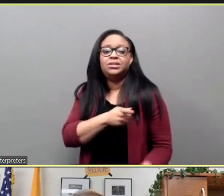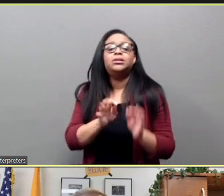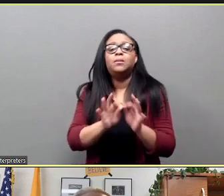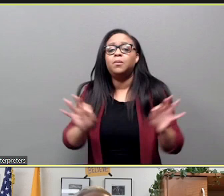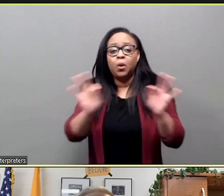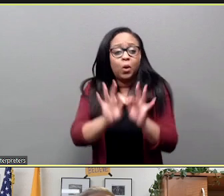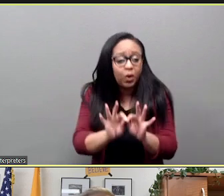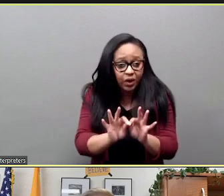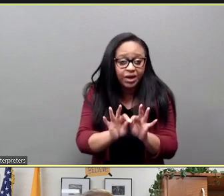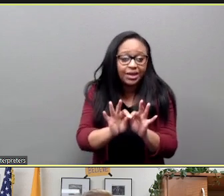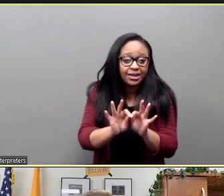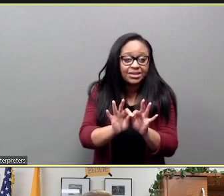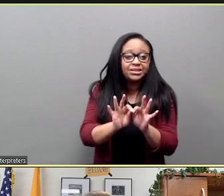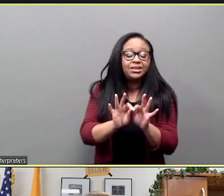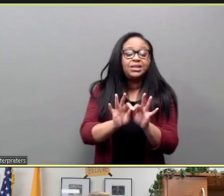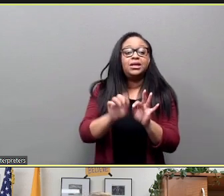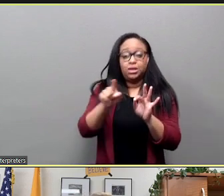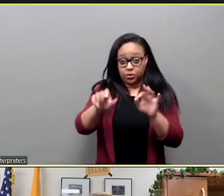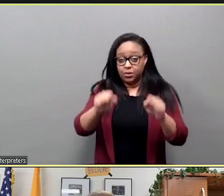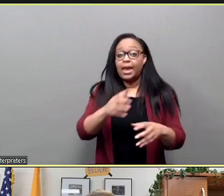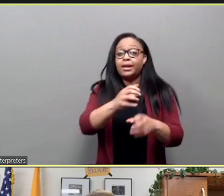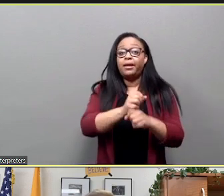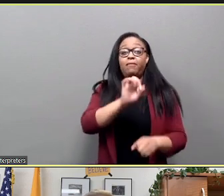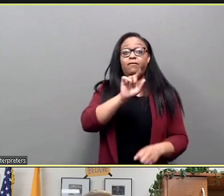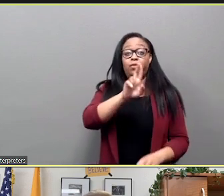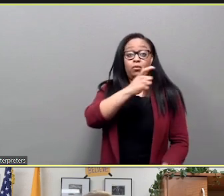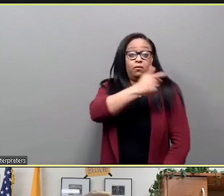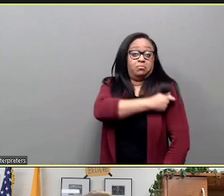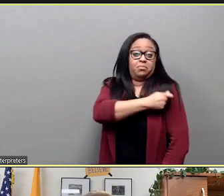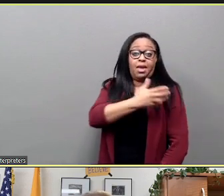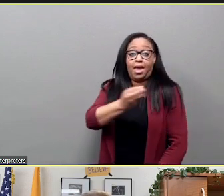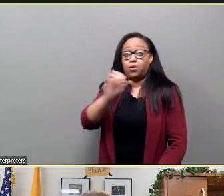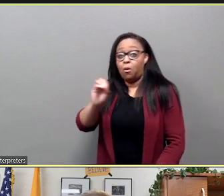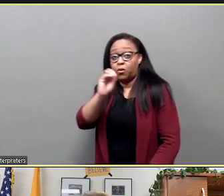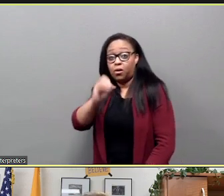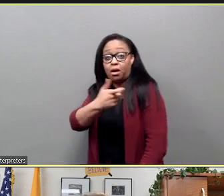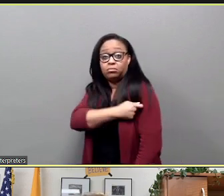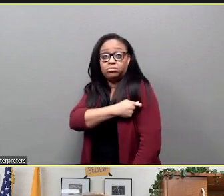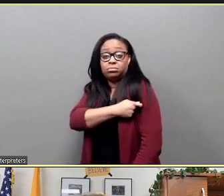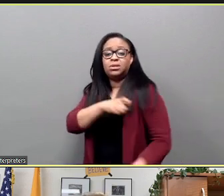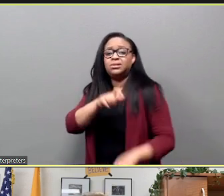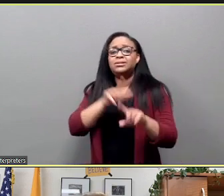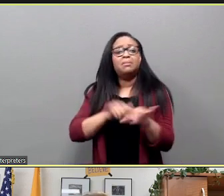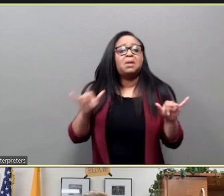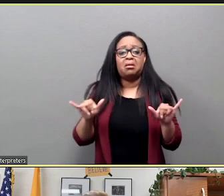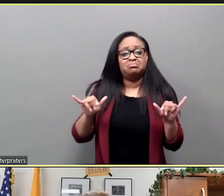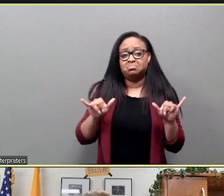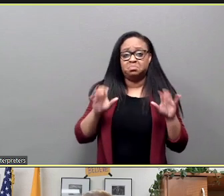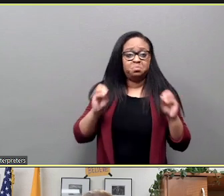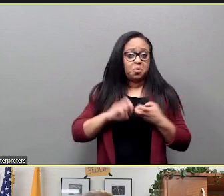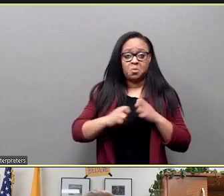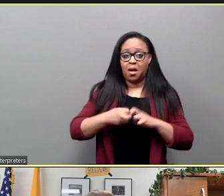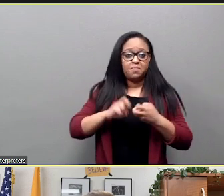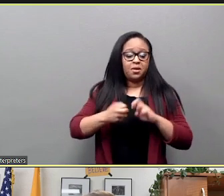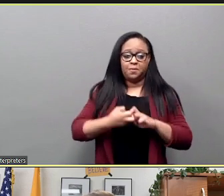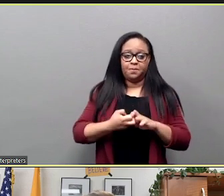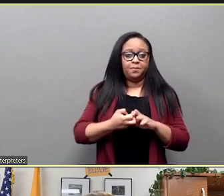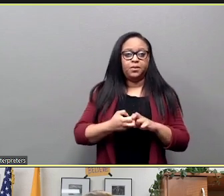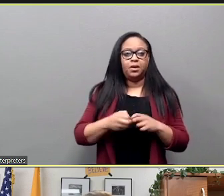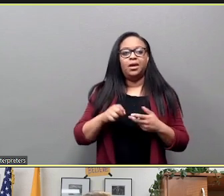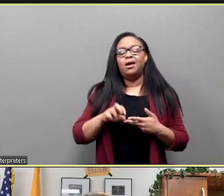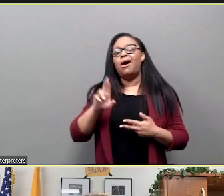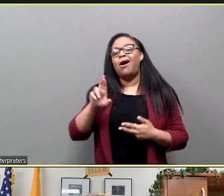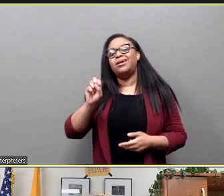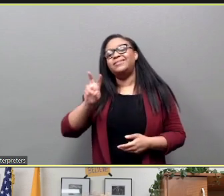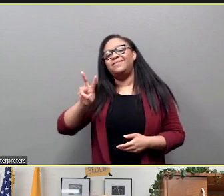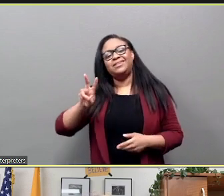not a vaccine for RSV, however, and public health offices and pharmacies still offer these vaccines free of